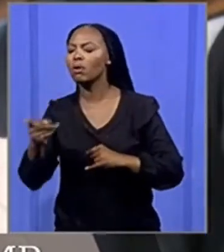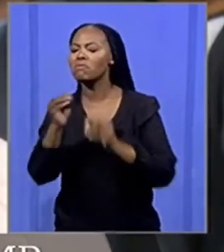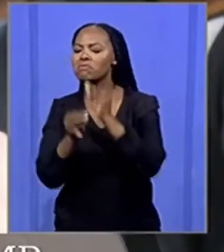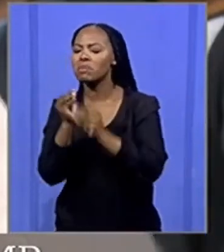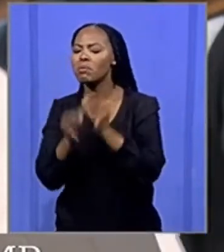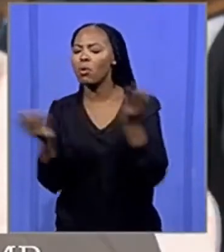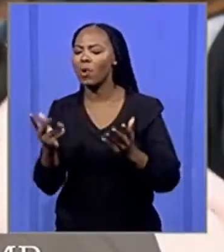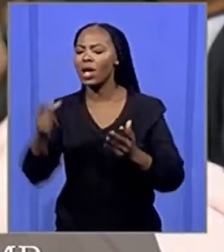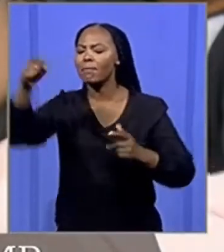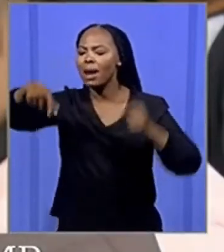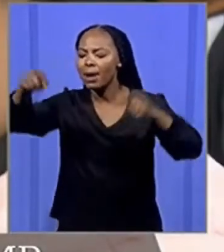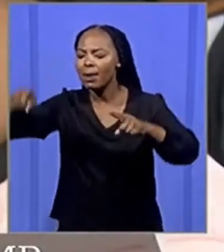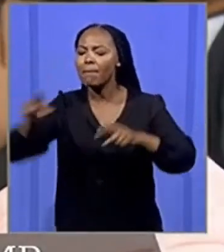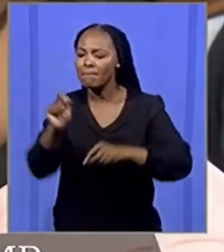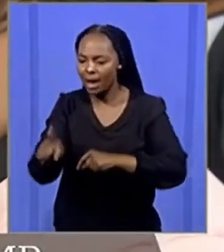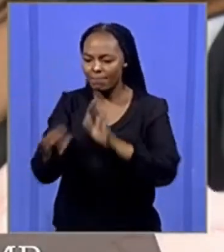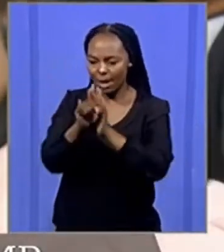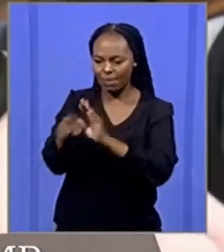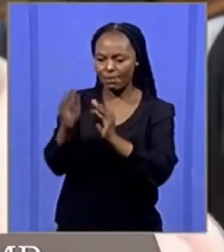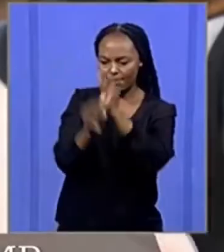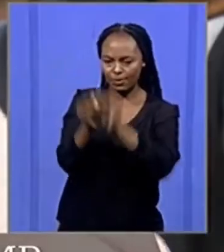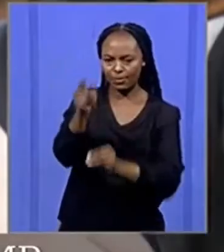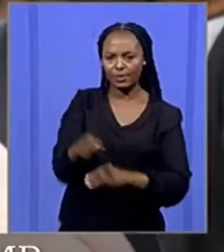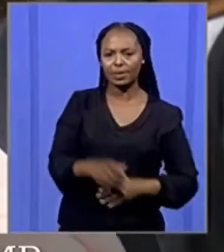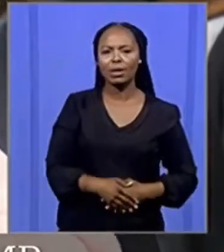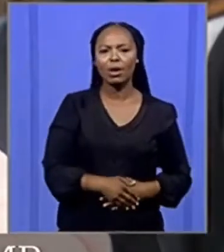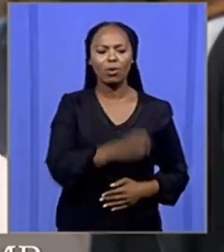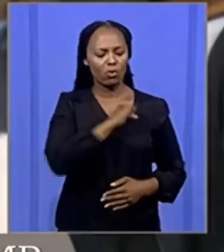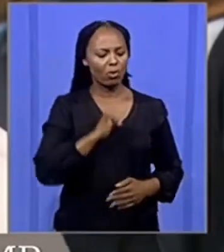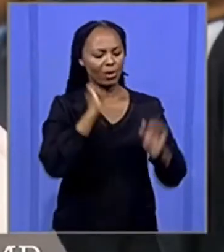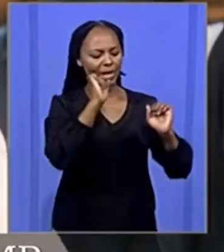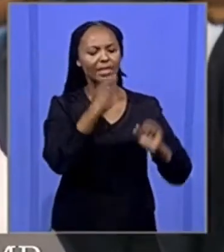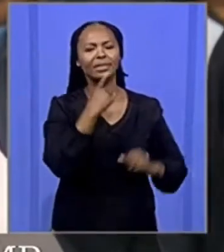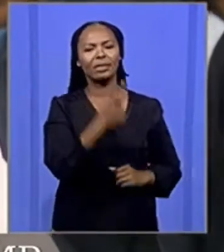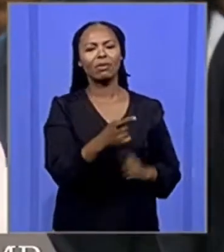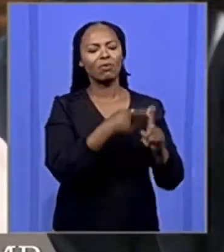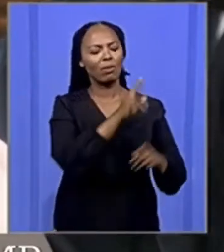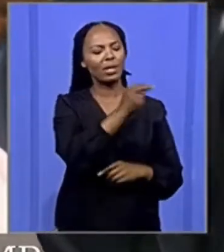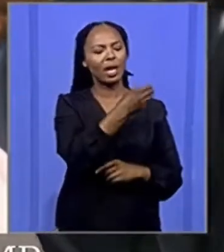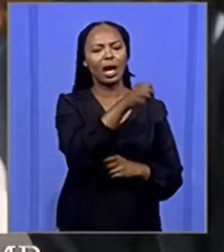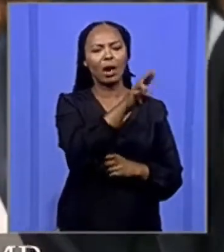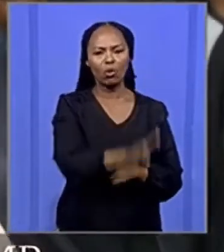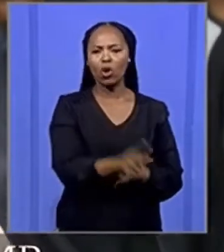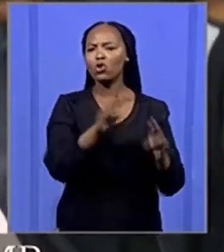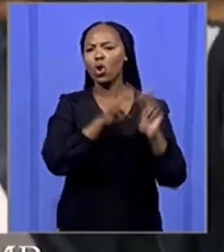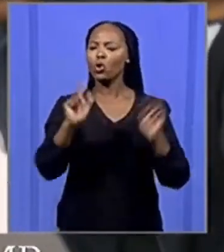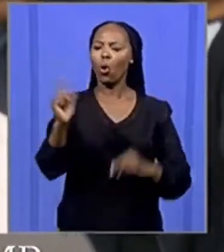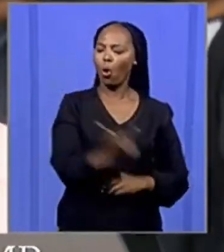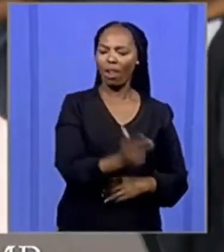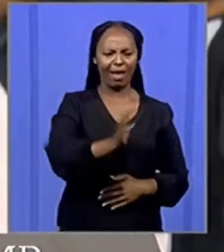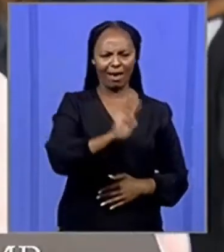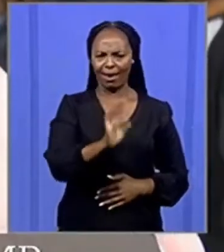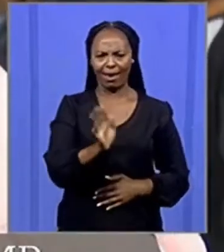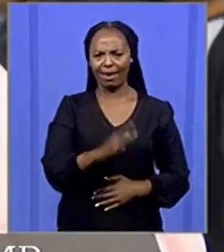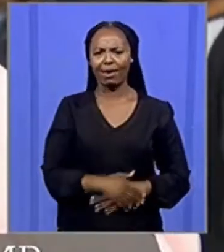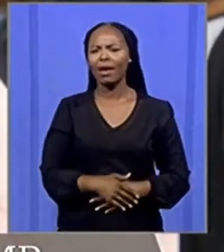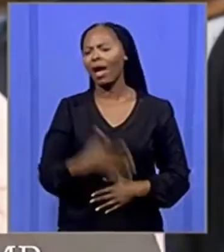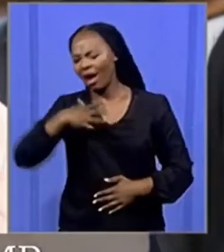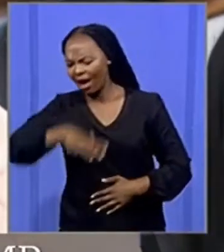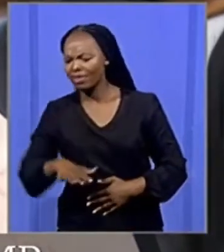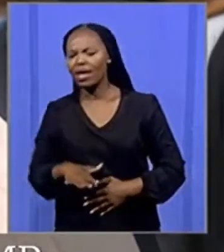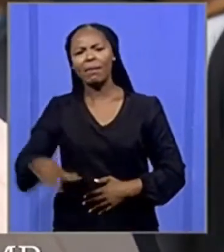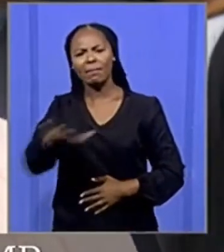I've heard my comrade from the house saying everywhere, it's not everywhere. Hence, we're walking around the hospital to see exactly where